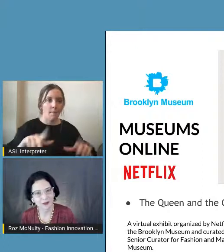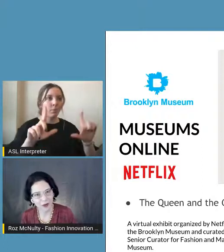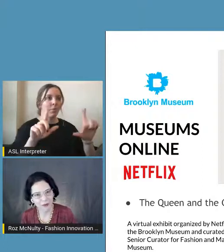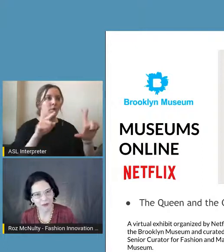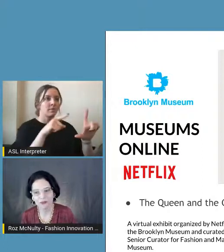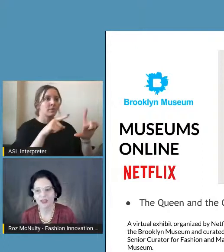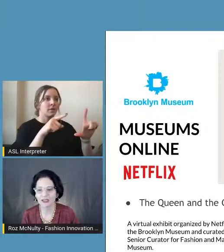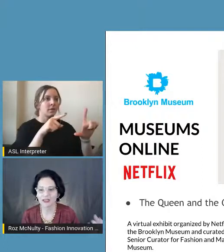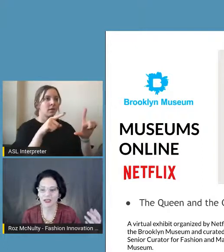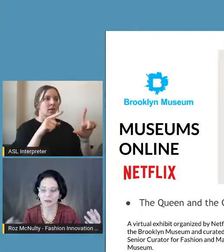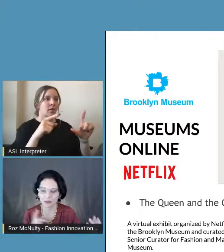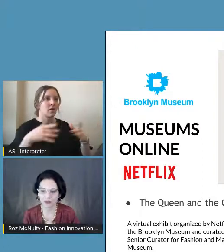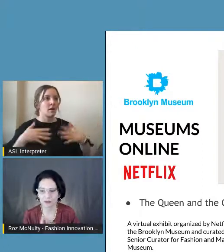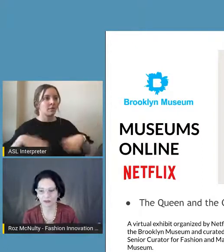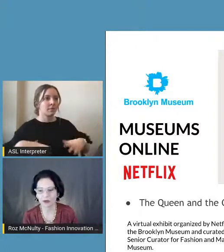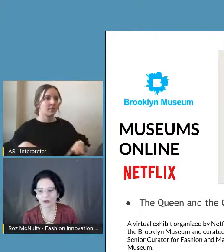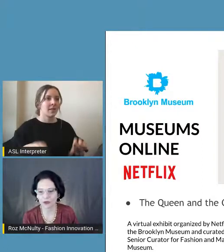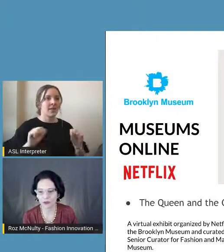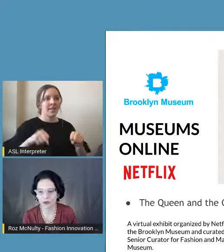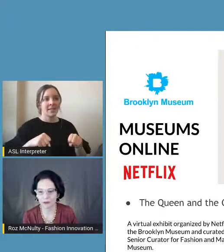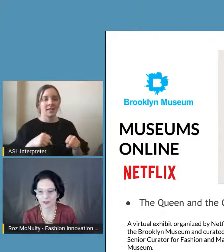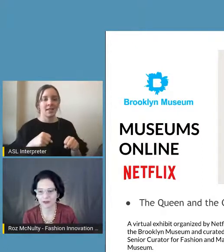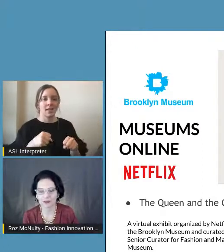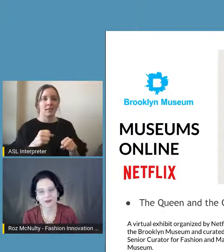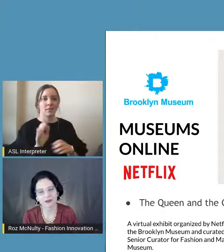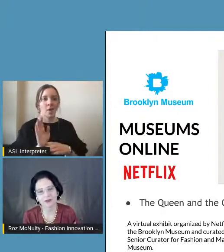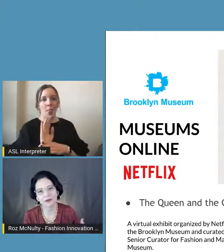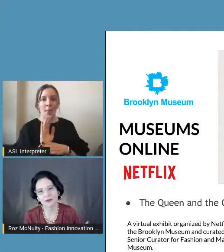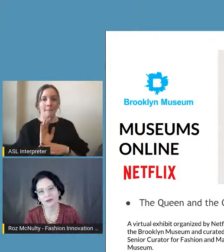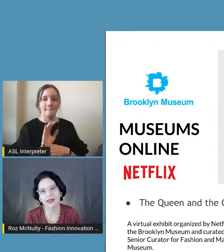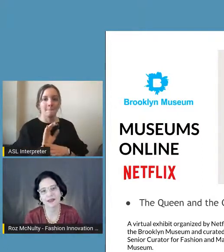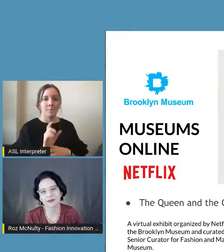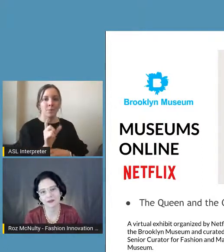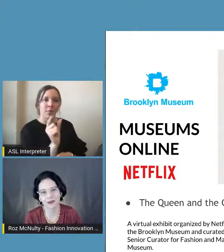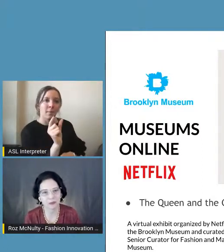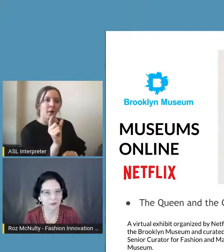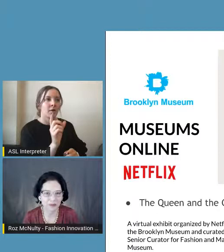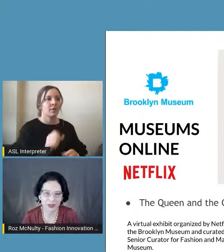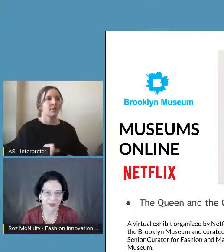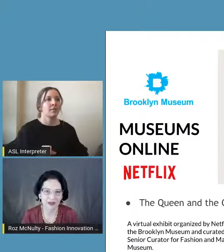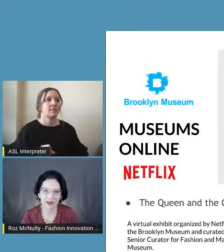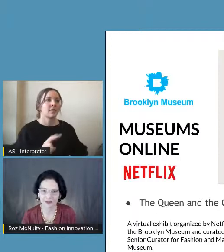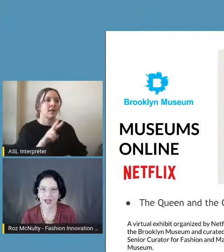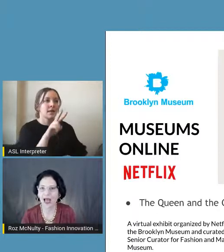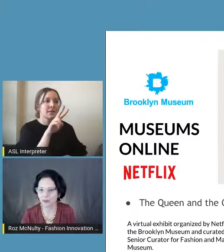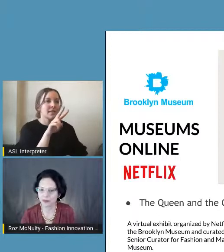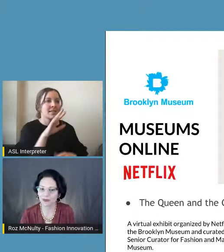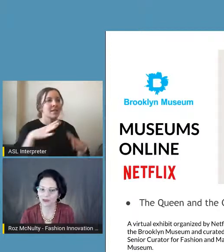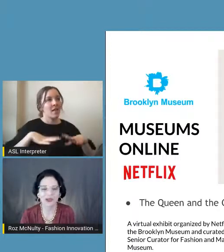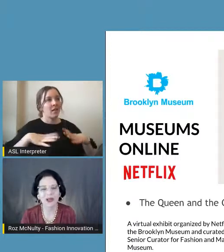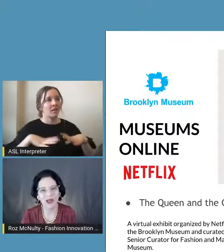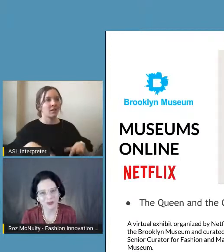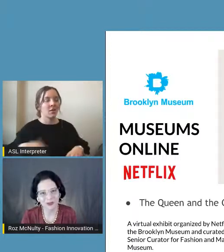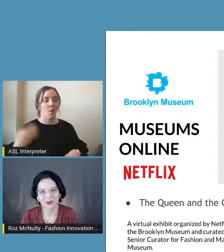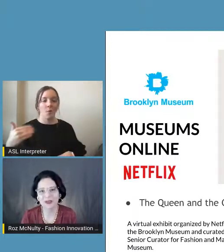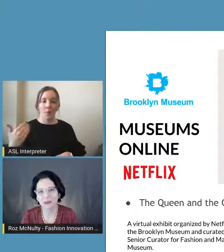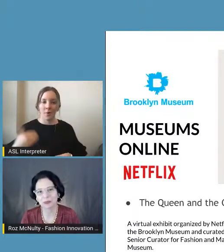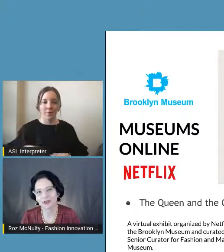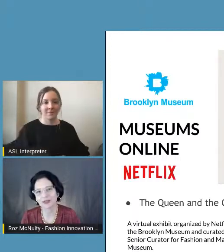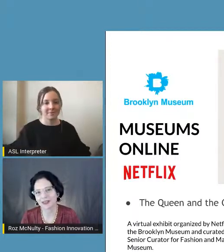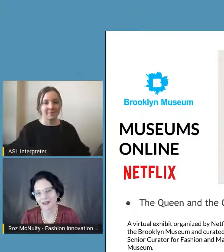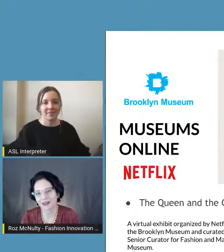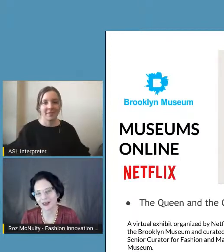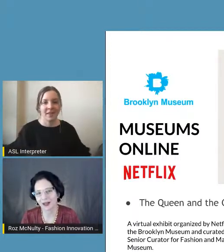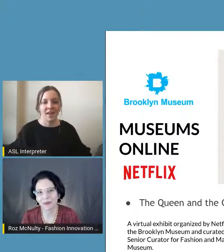seeing a movie clip, you can revolve the garment, you can get, it's absolutely,